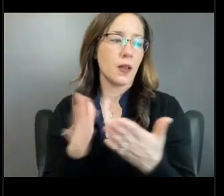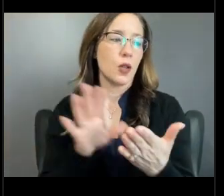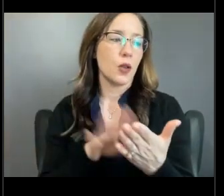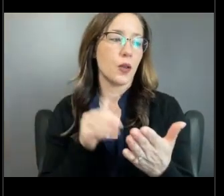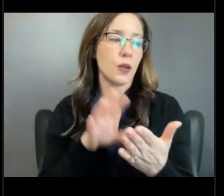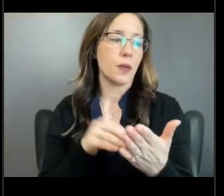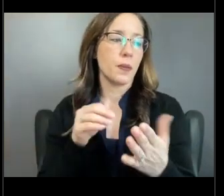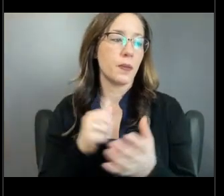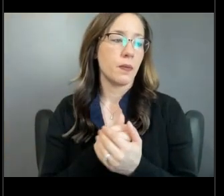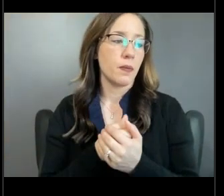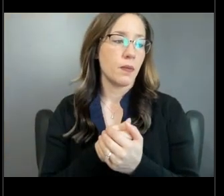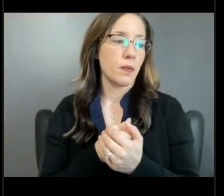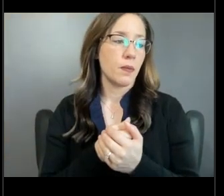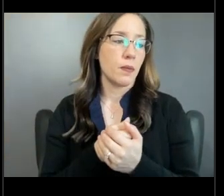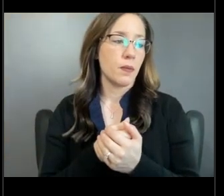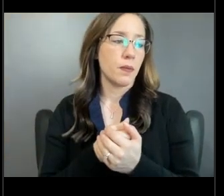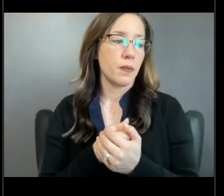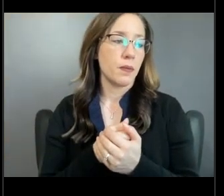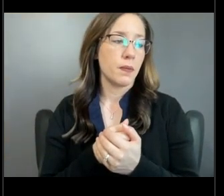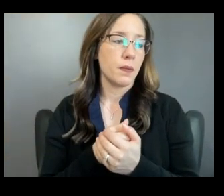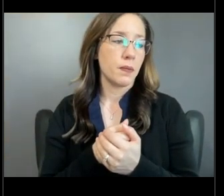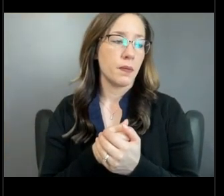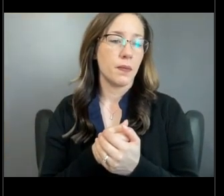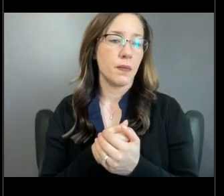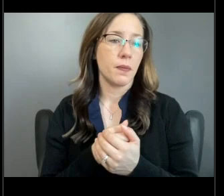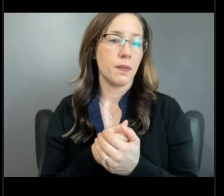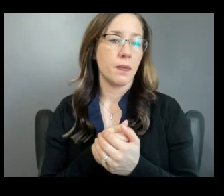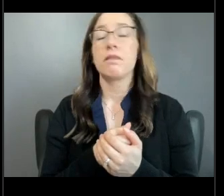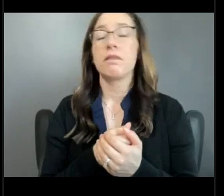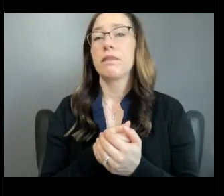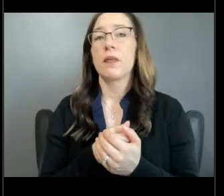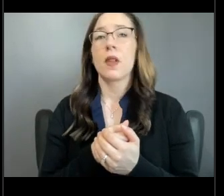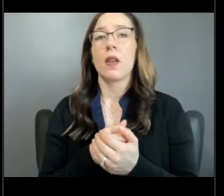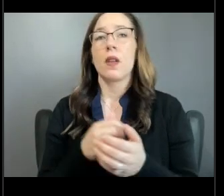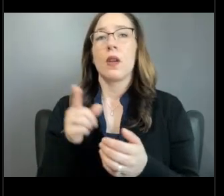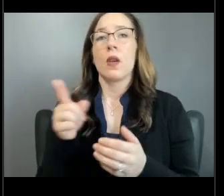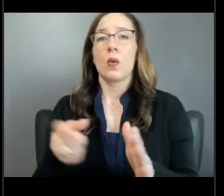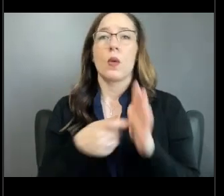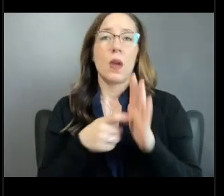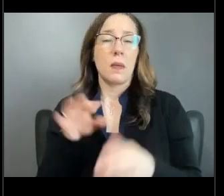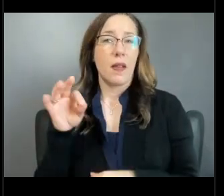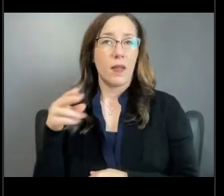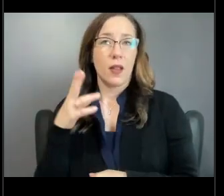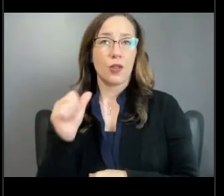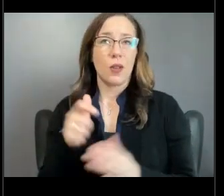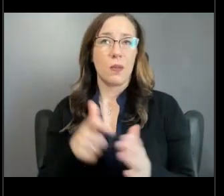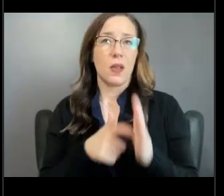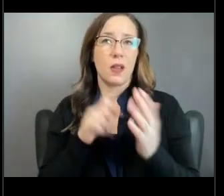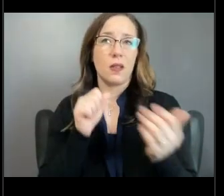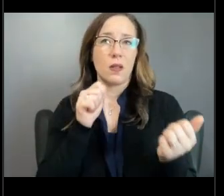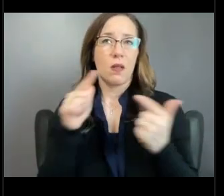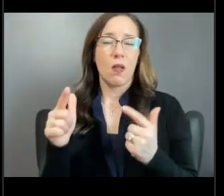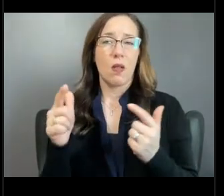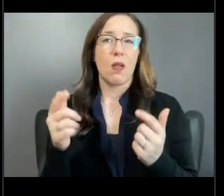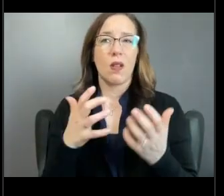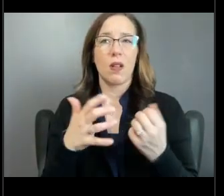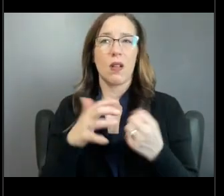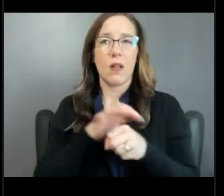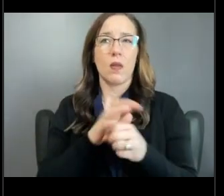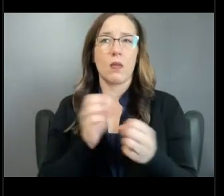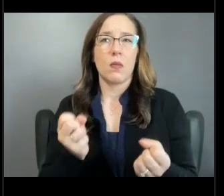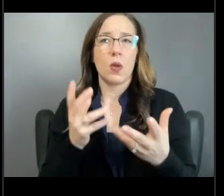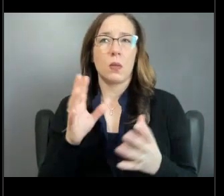Michael. Requirement 1 of the FHA mandates that all covered multifamily